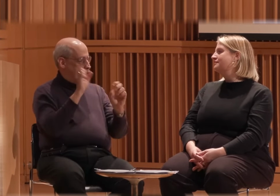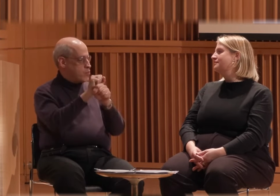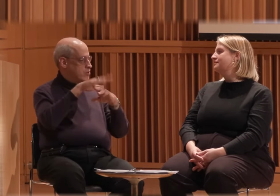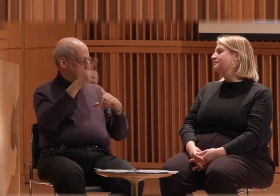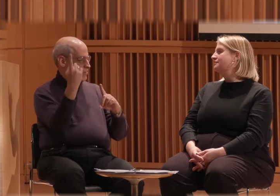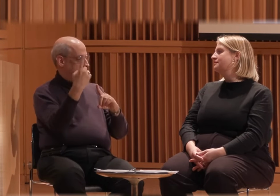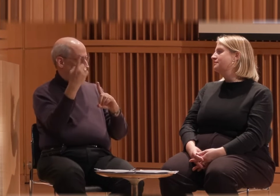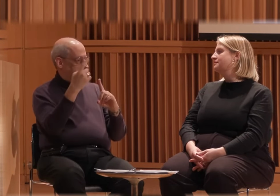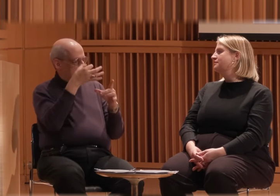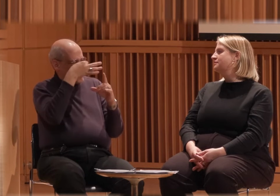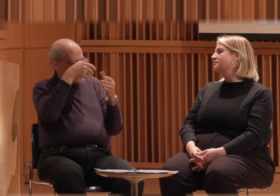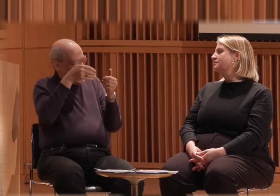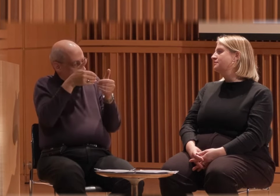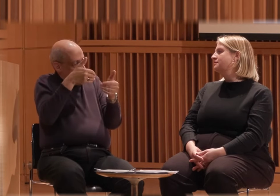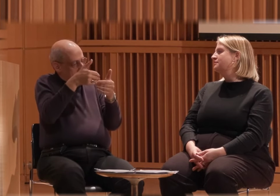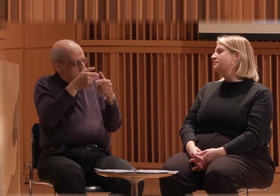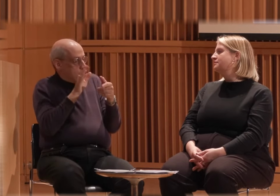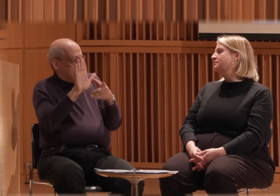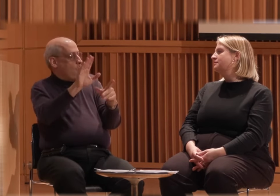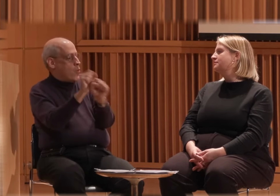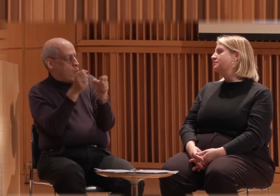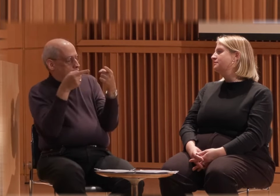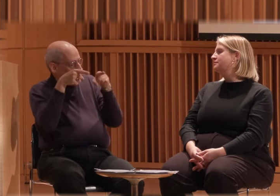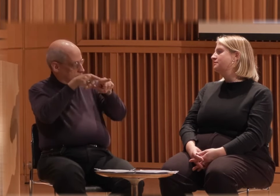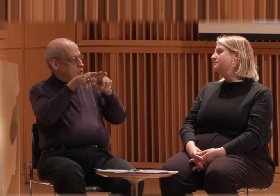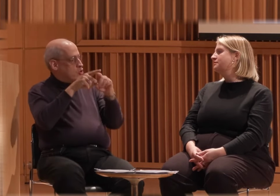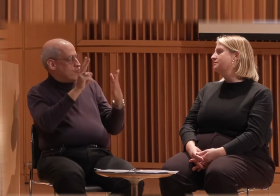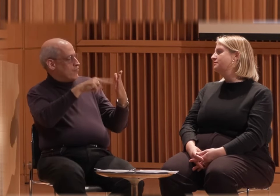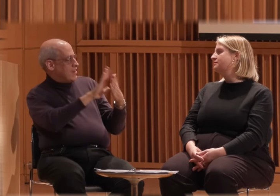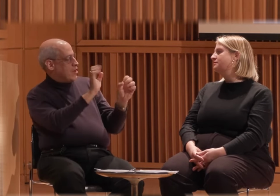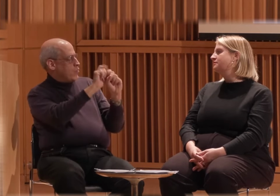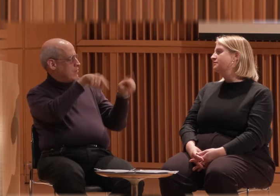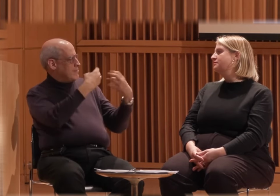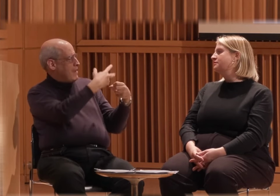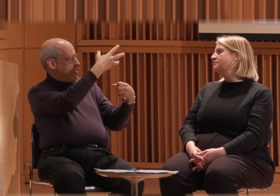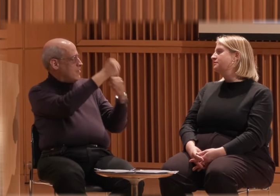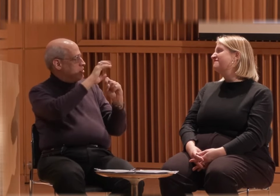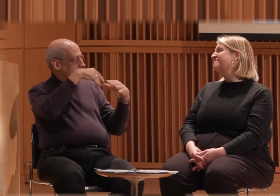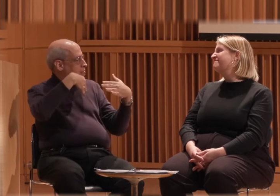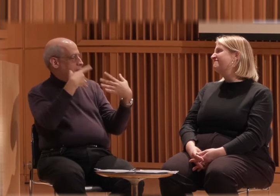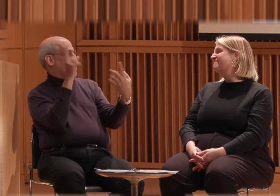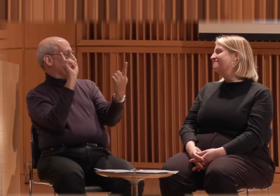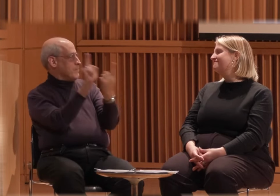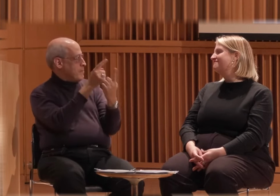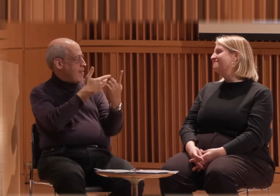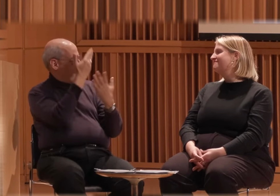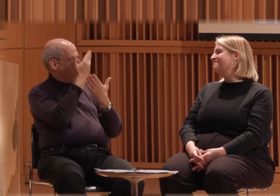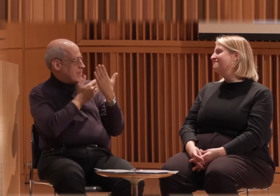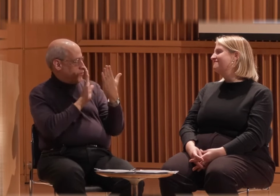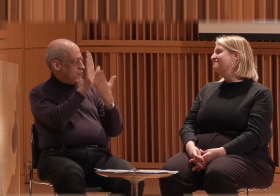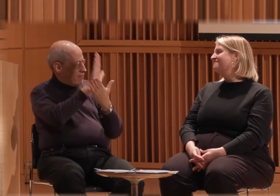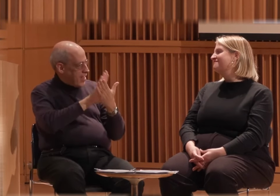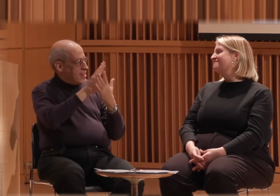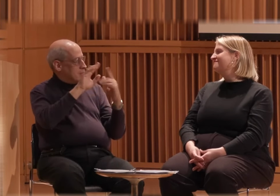very adjacent to what you work on, and you read them for many years, and you never meet them for all those years.